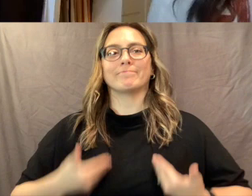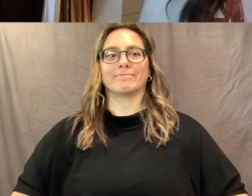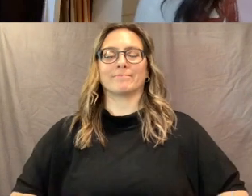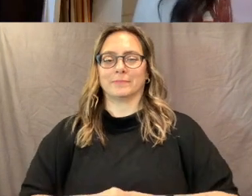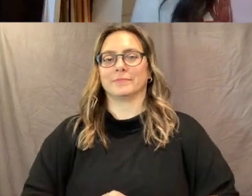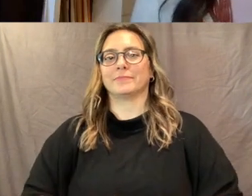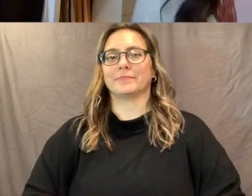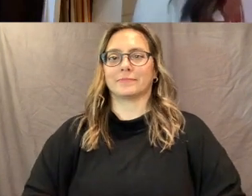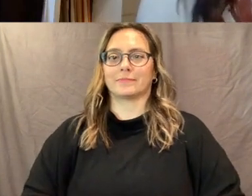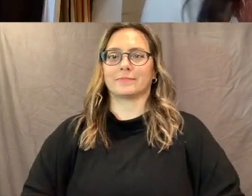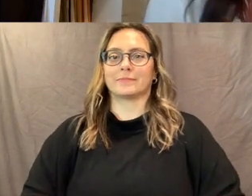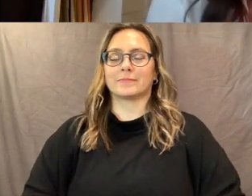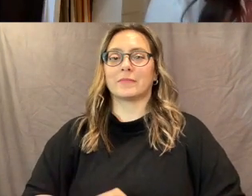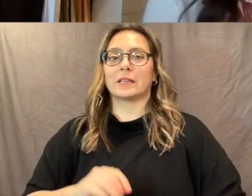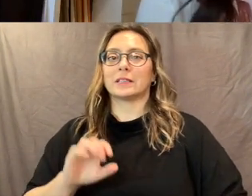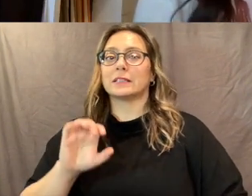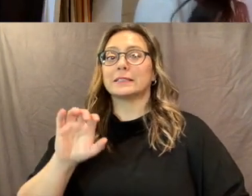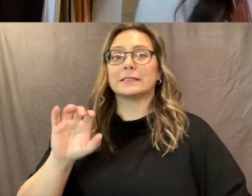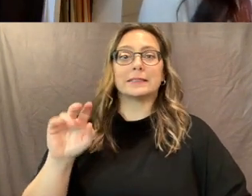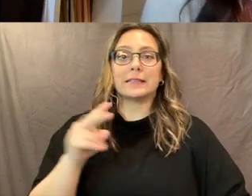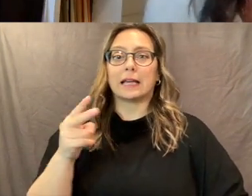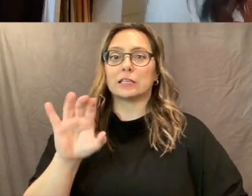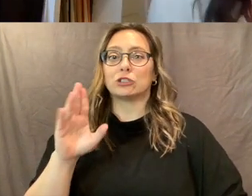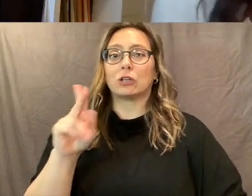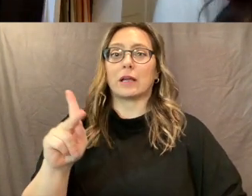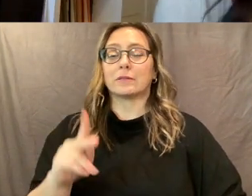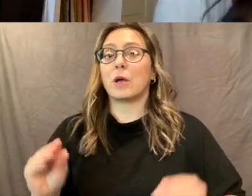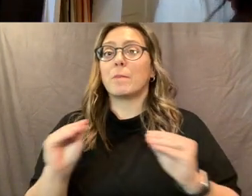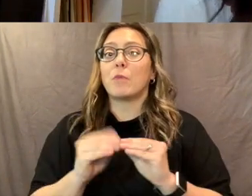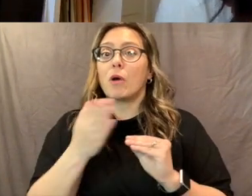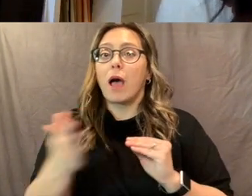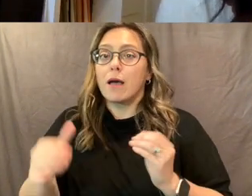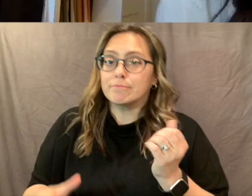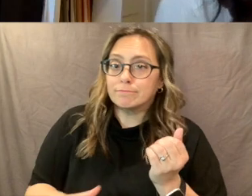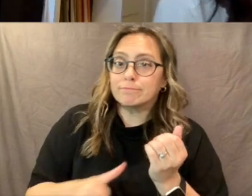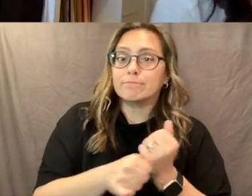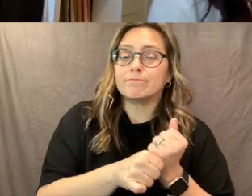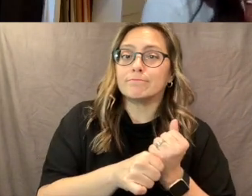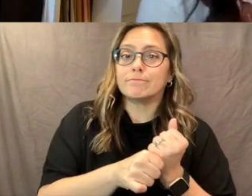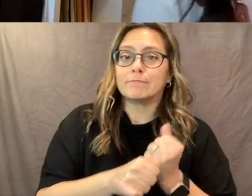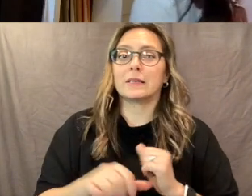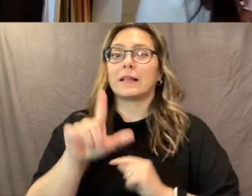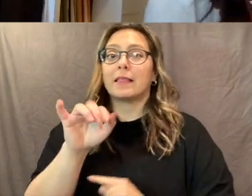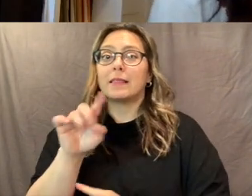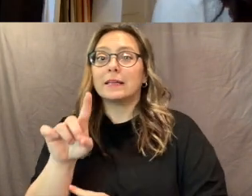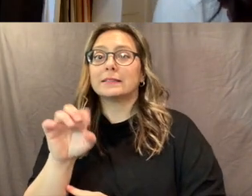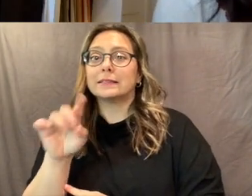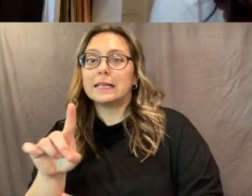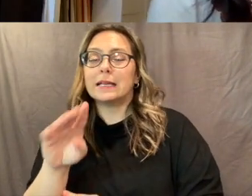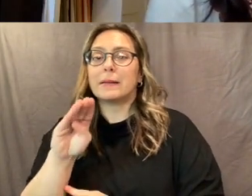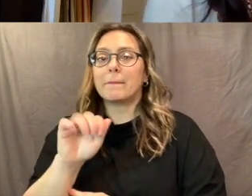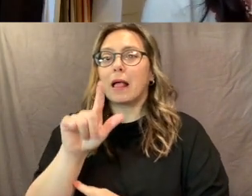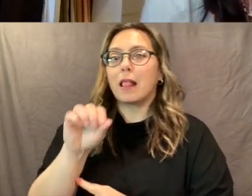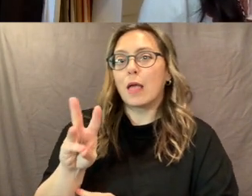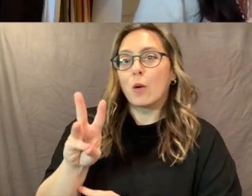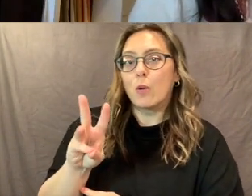Charlie II, I am. Second, chuck. More stuff up my butt. Cinnamon,